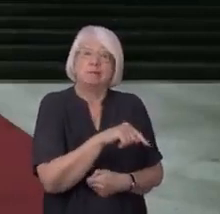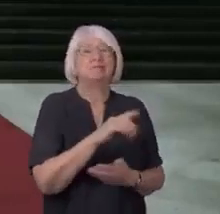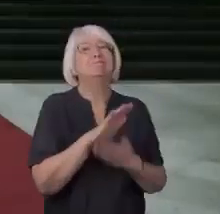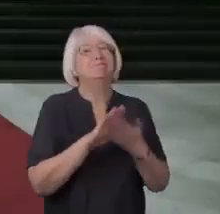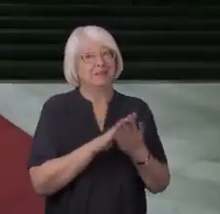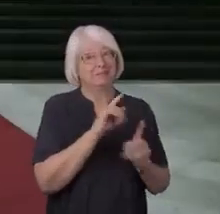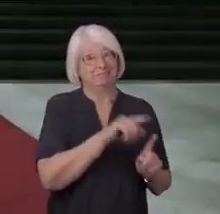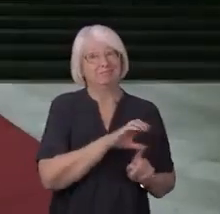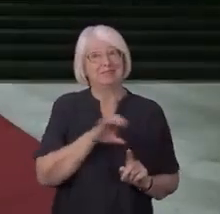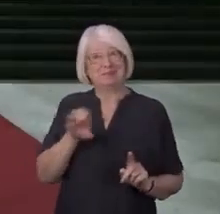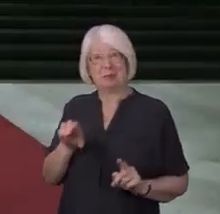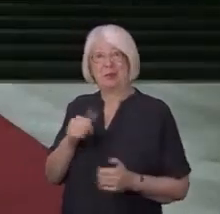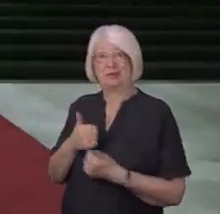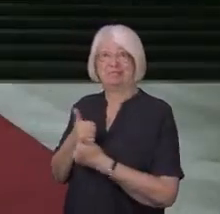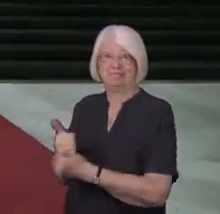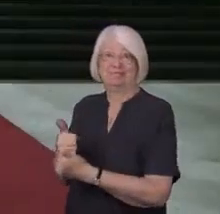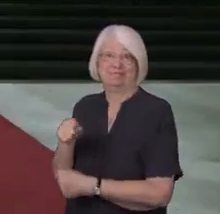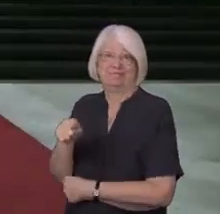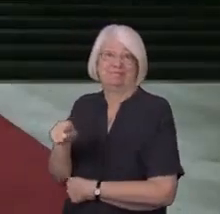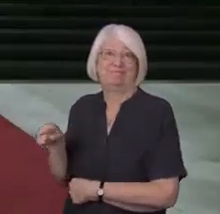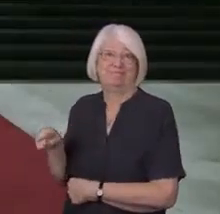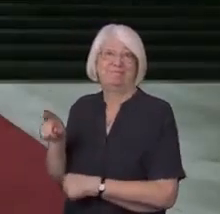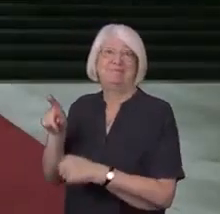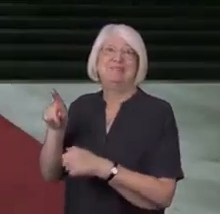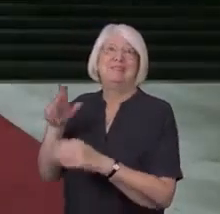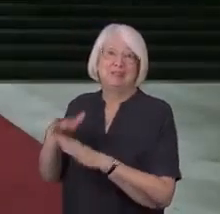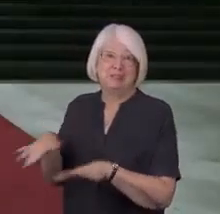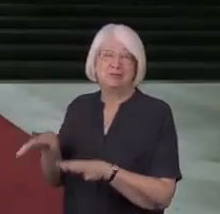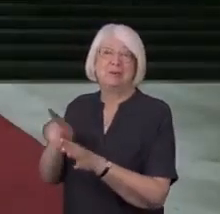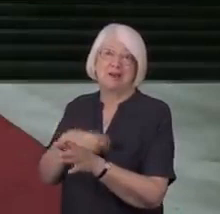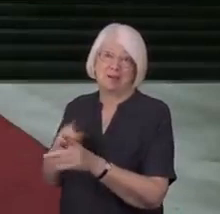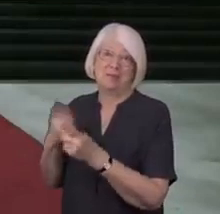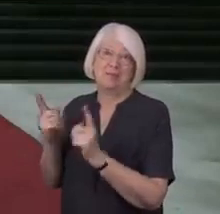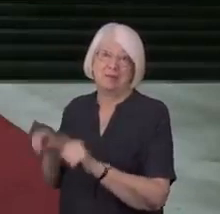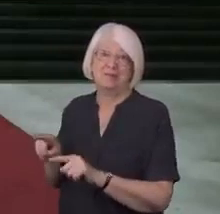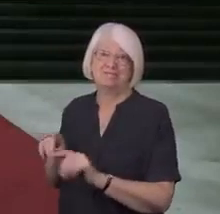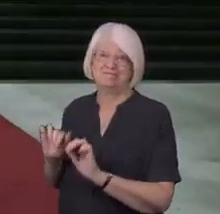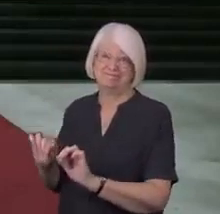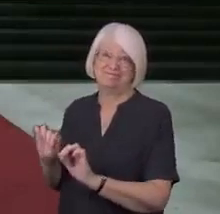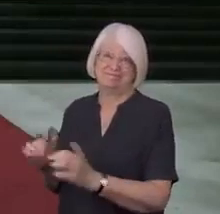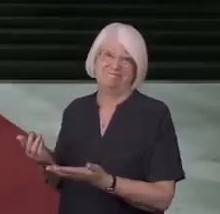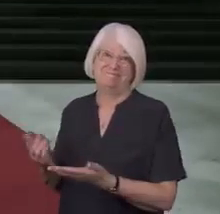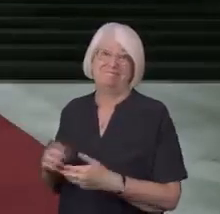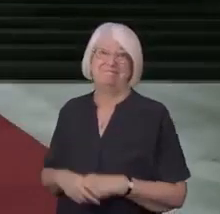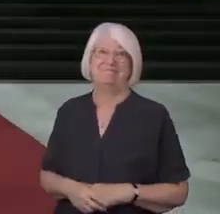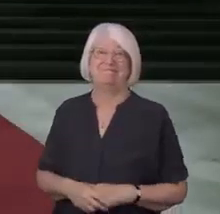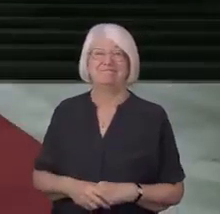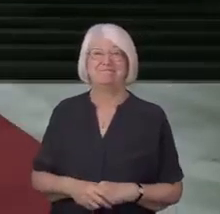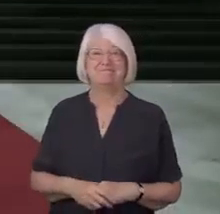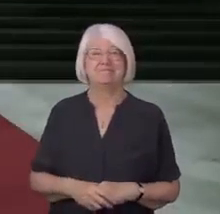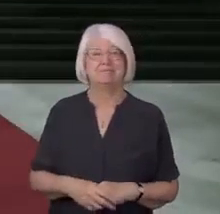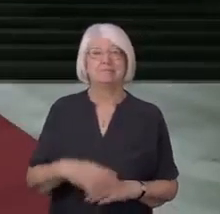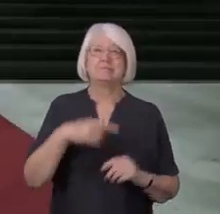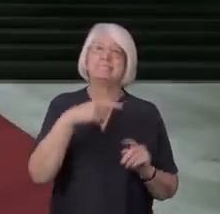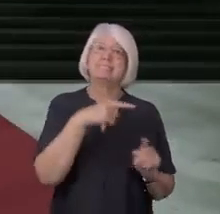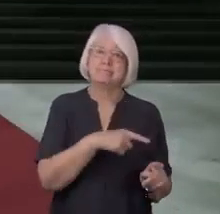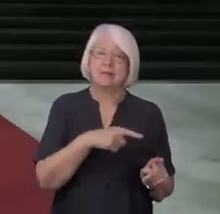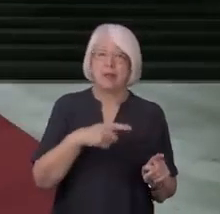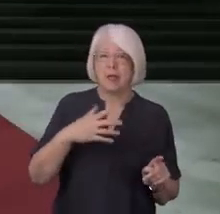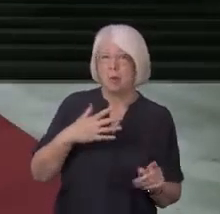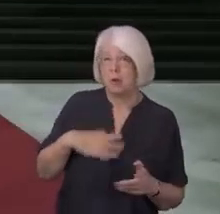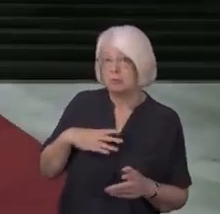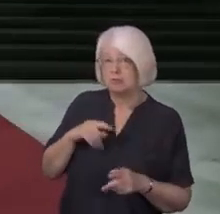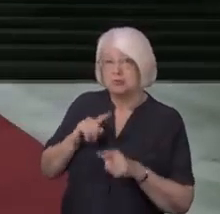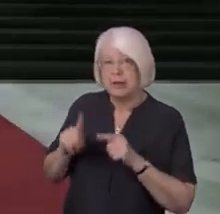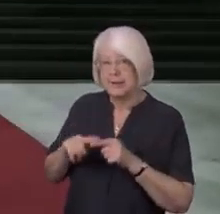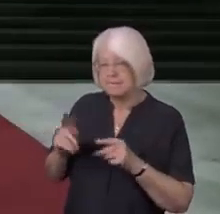effect, supporting these children and the young people they work with. They seek to empower